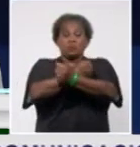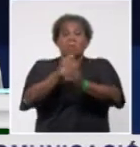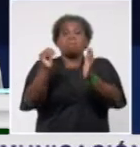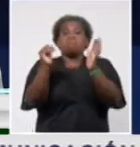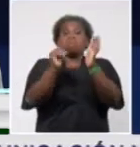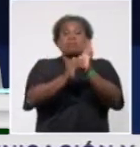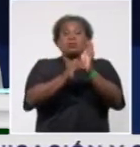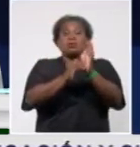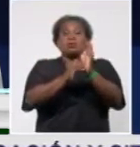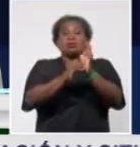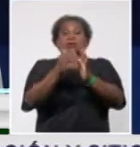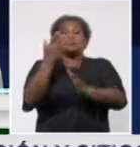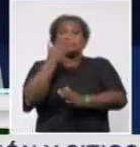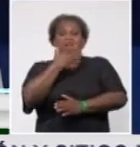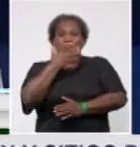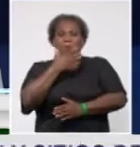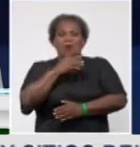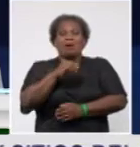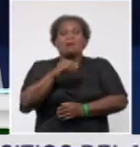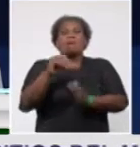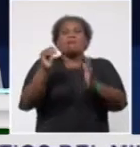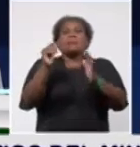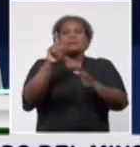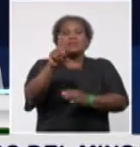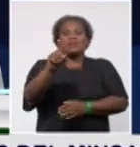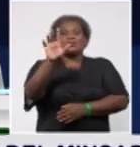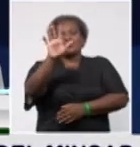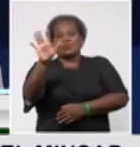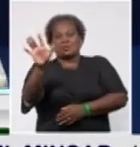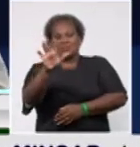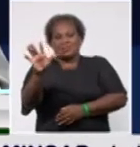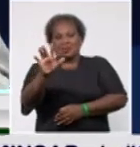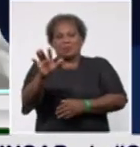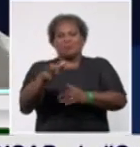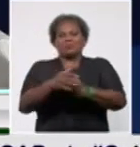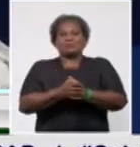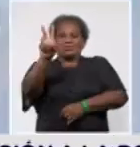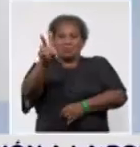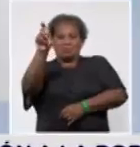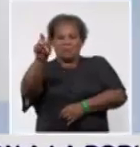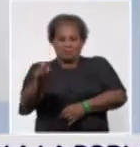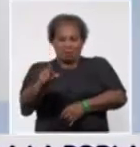155 in the Fructuoso Rodriguez Hospital Laboratory.